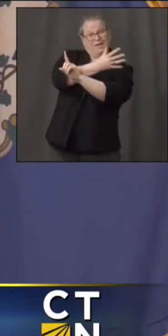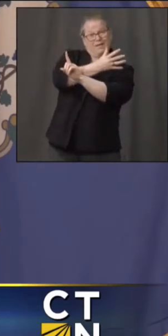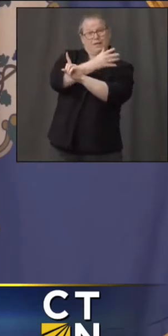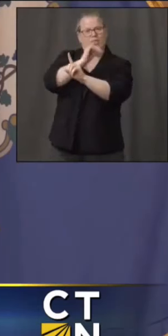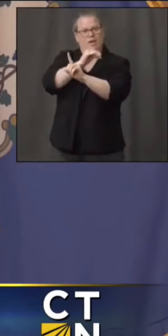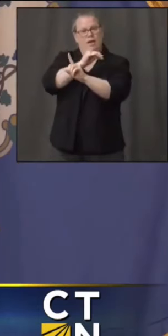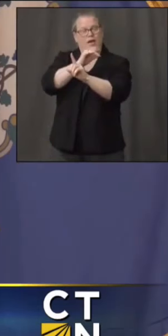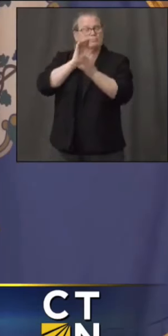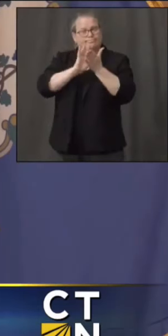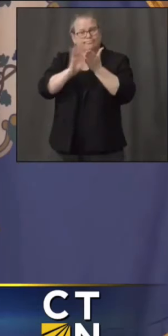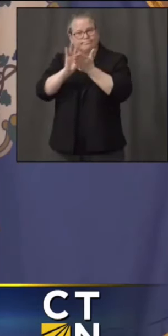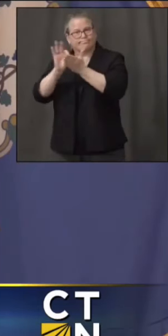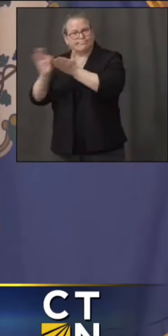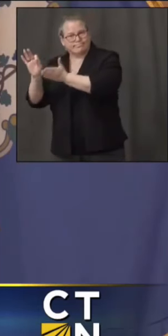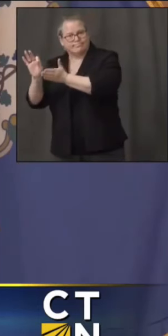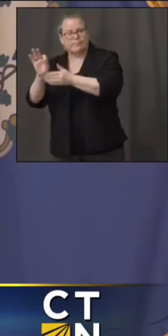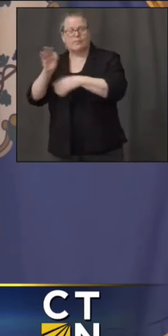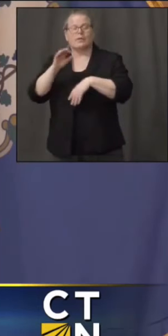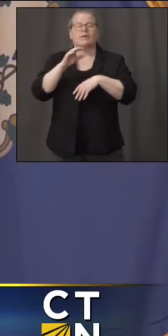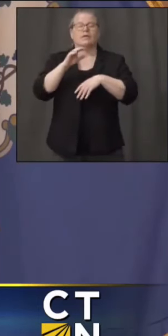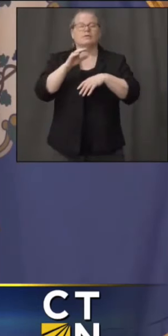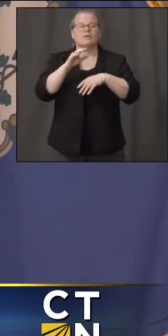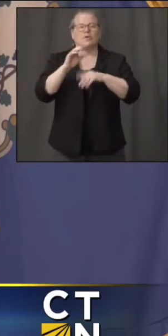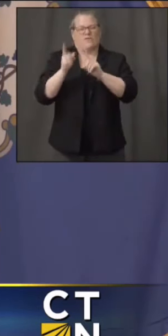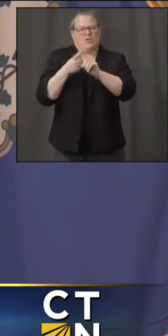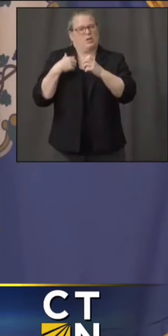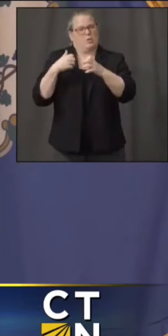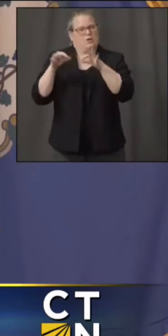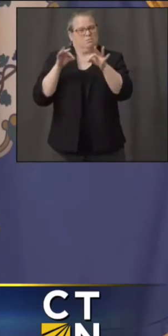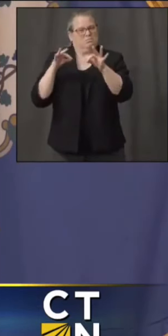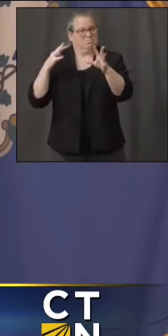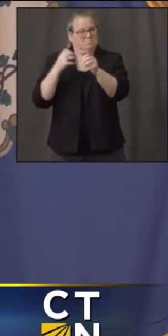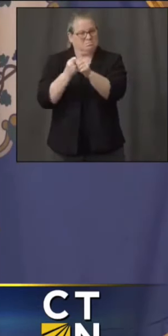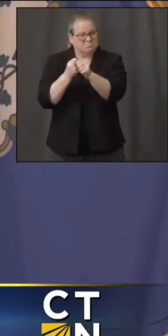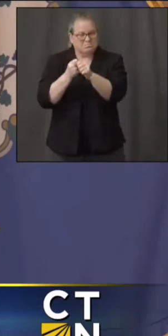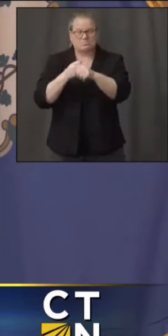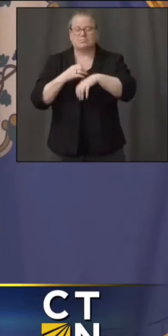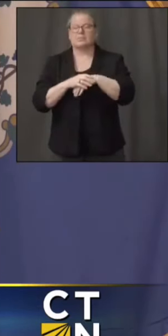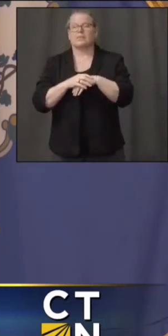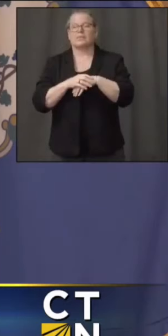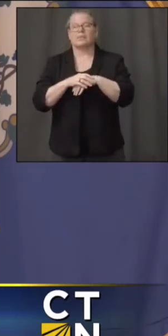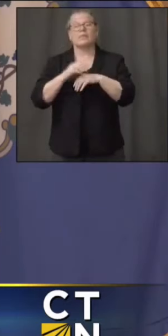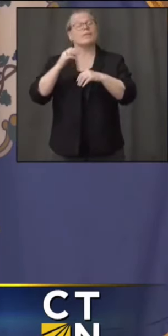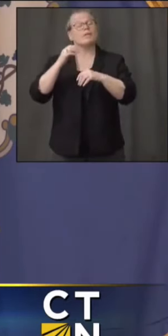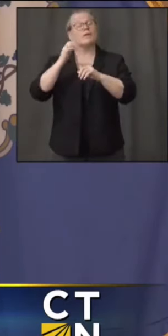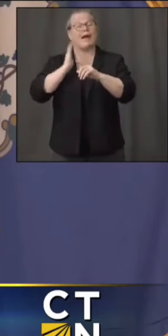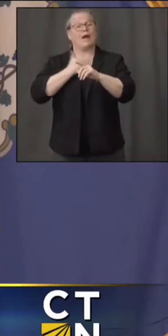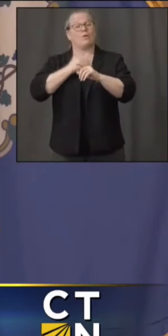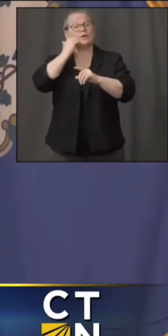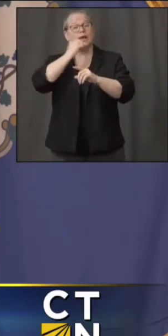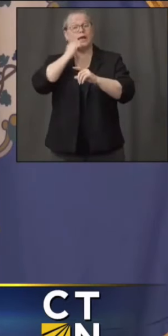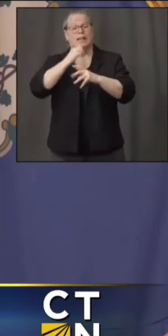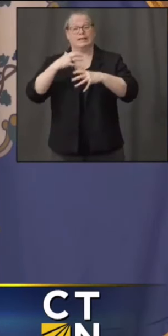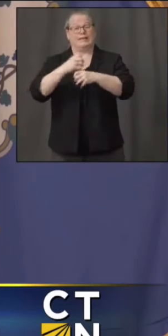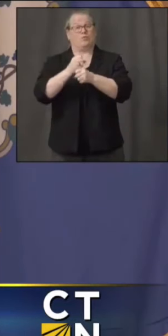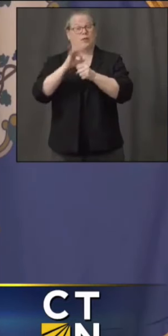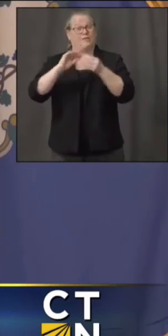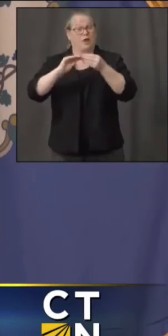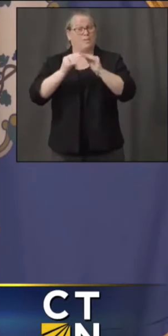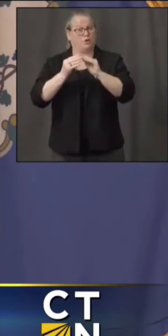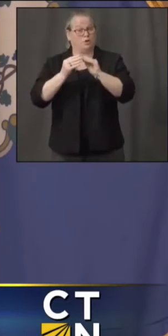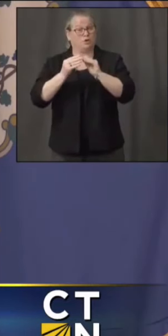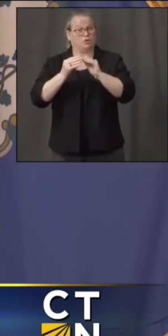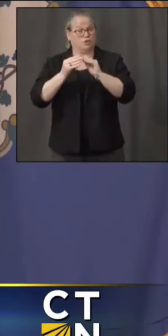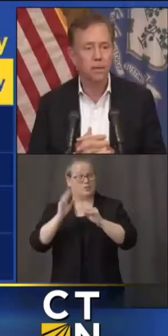tee it up for just a couple of minutes. If you look at our daily summary, I think of most interest to